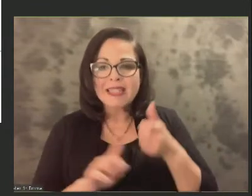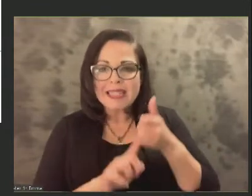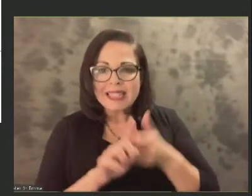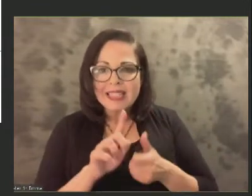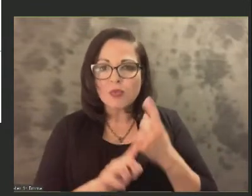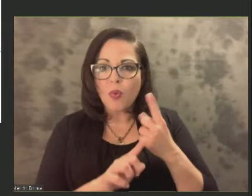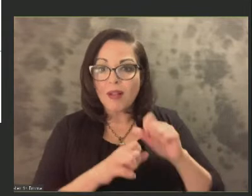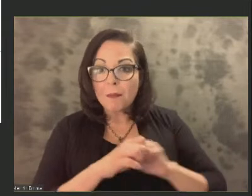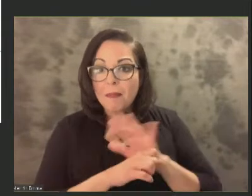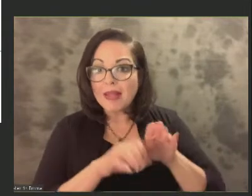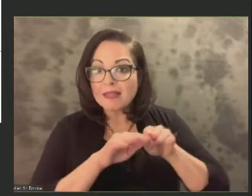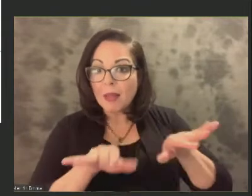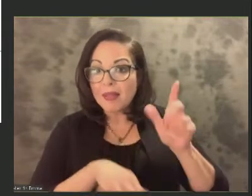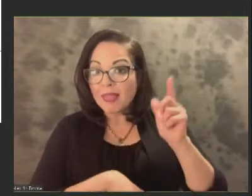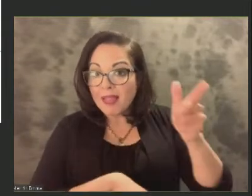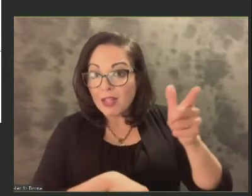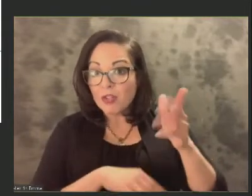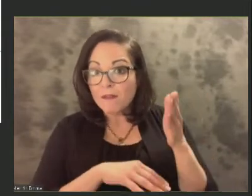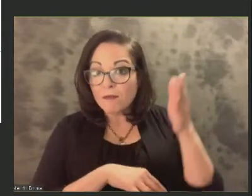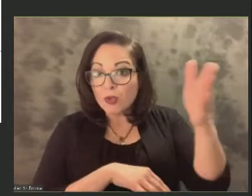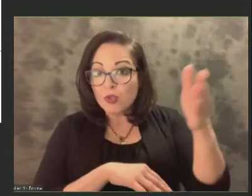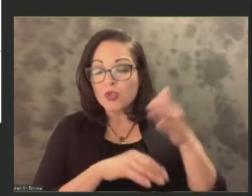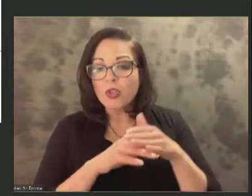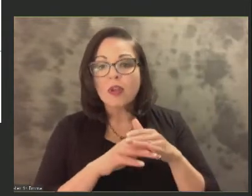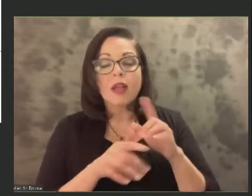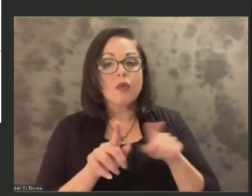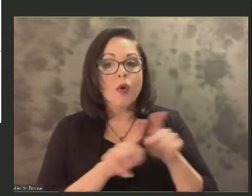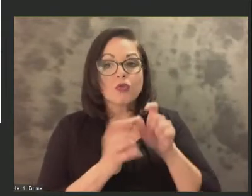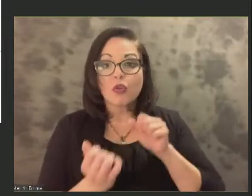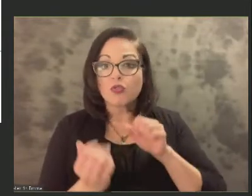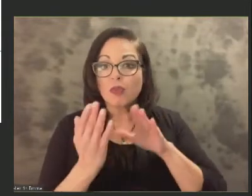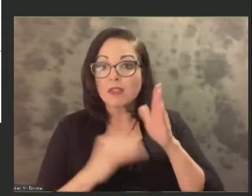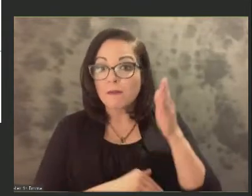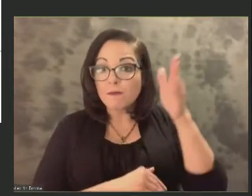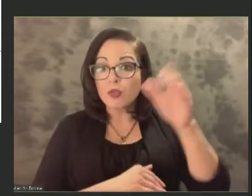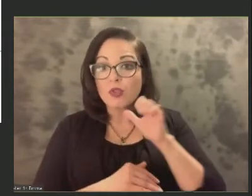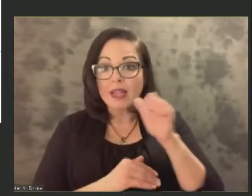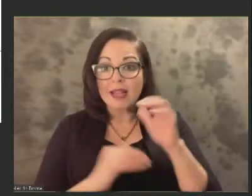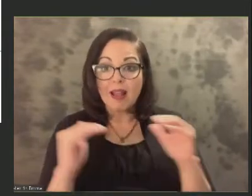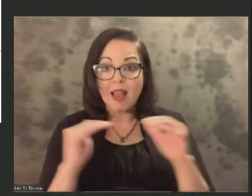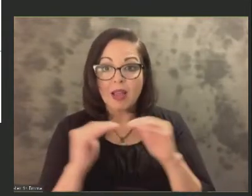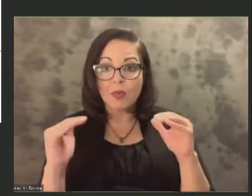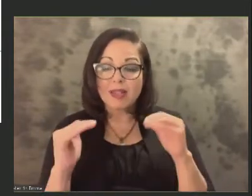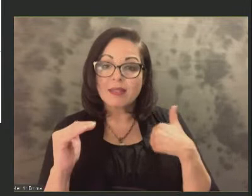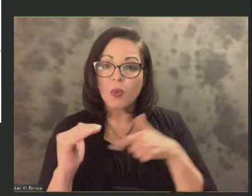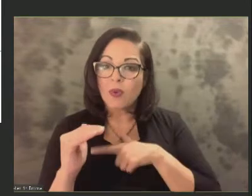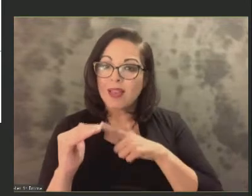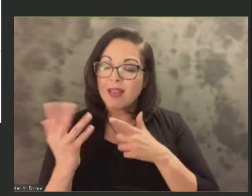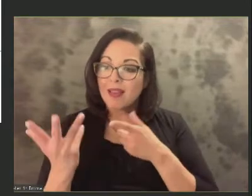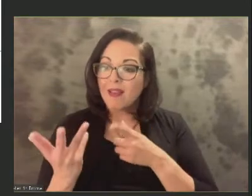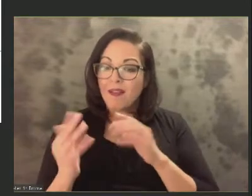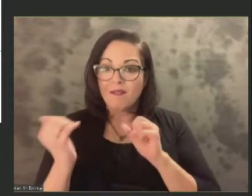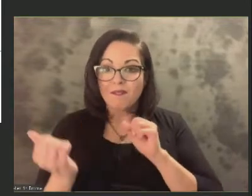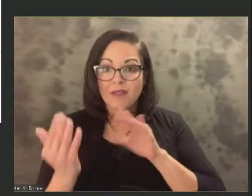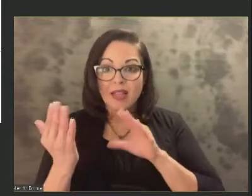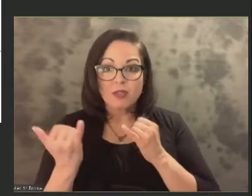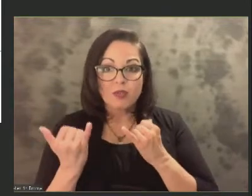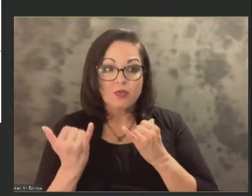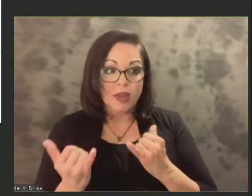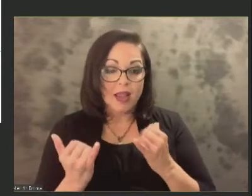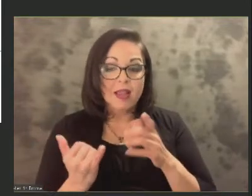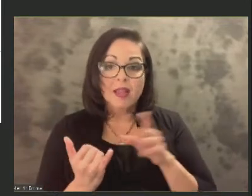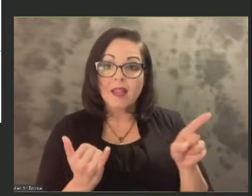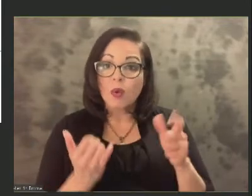pandemic, as well as addressing future inequities that we face. and which ones are measurable